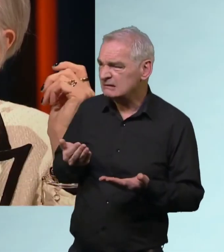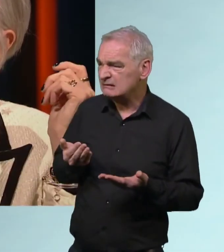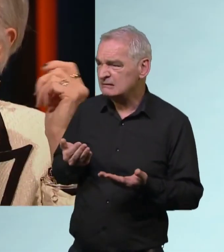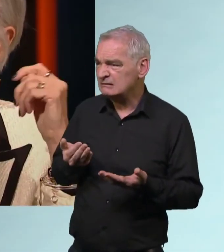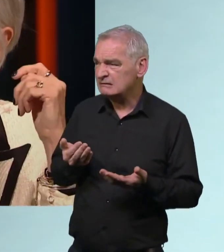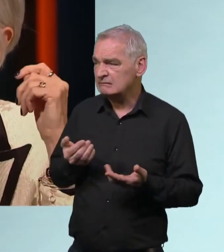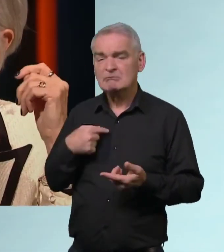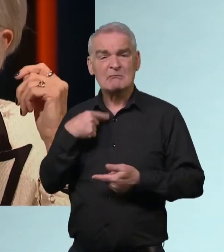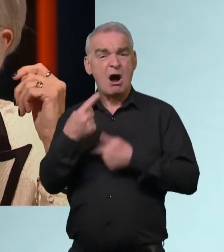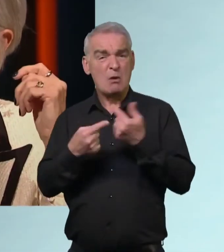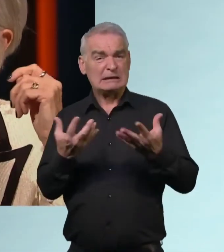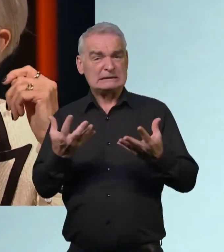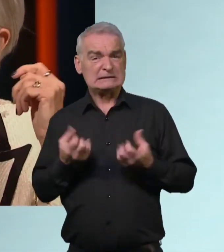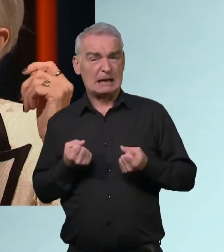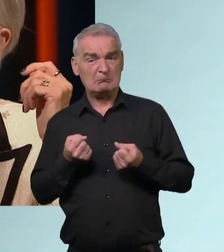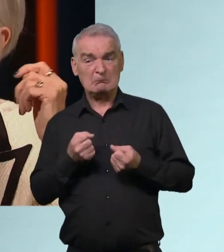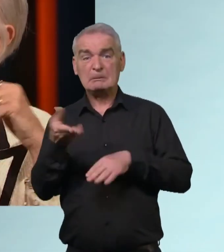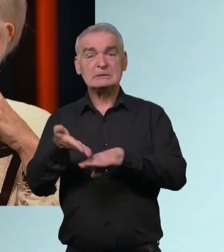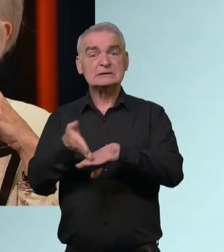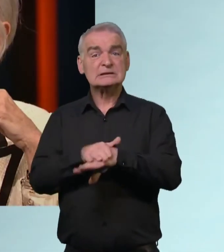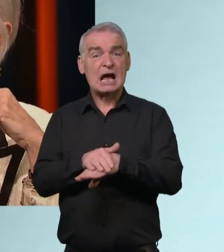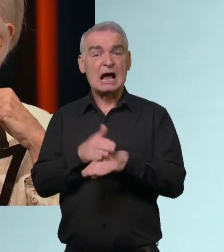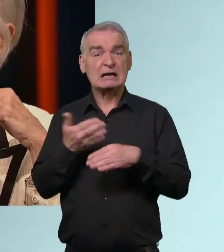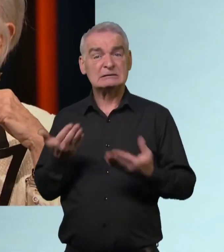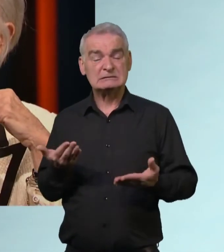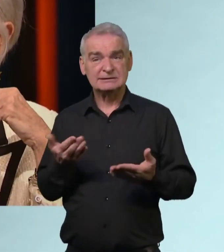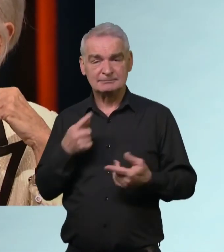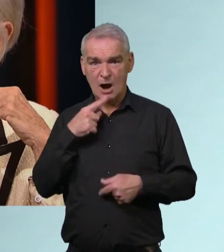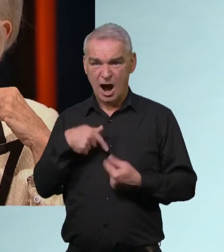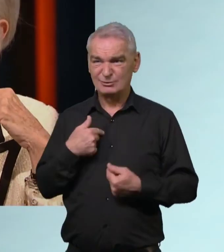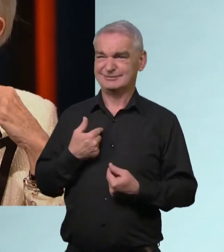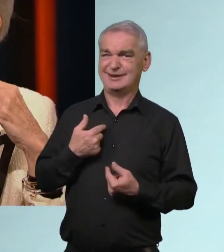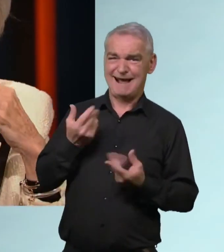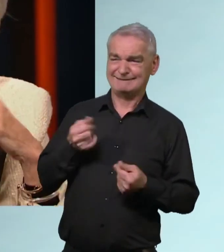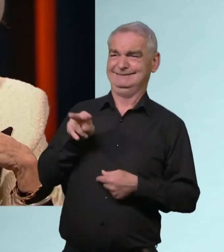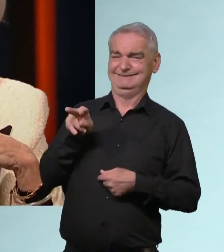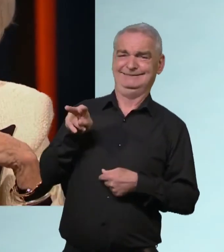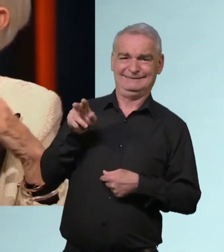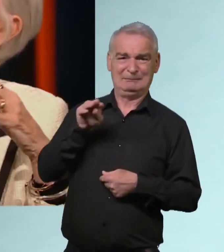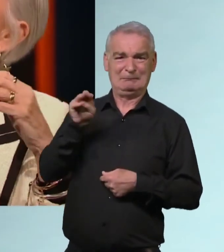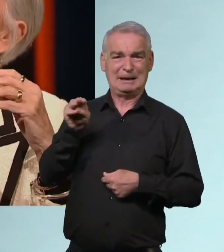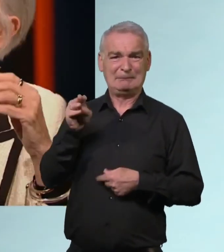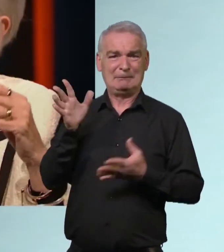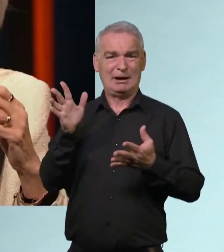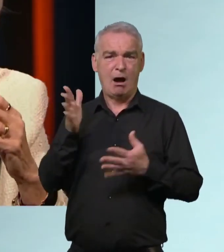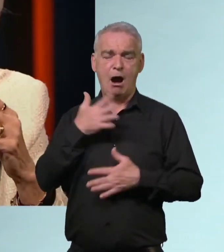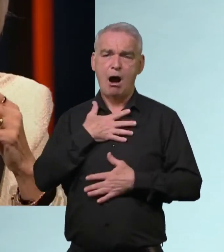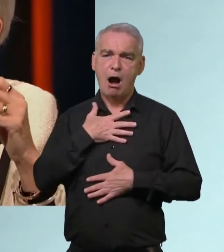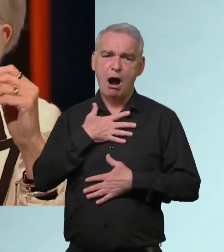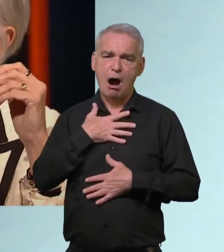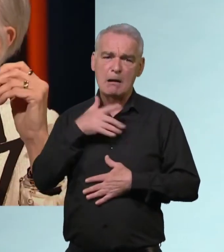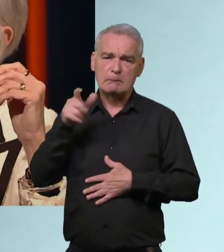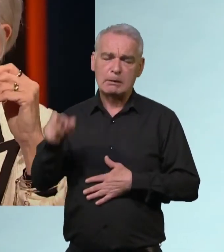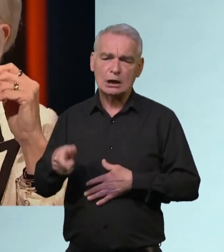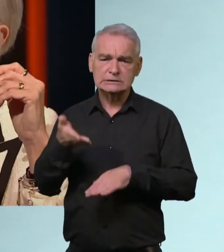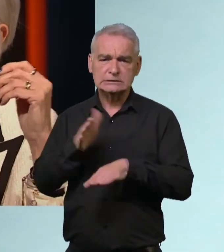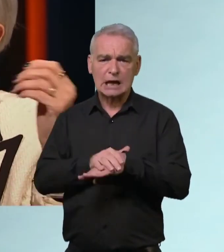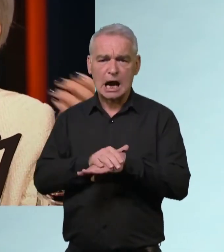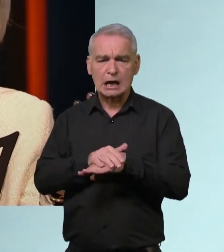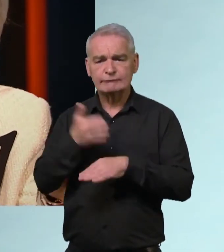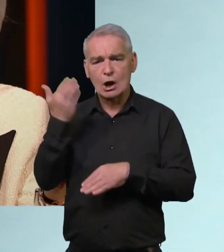I've always just accepted that people die. And I'm always amazed that people think that it's, oh dear, somebody's dead. And they go,